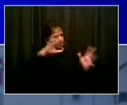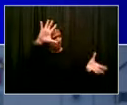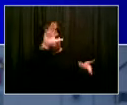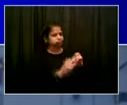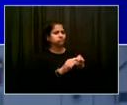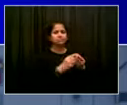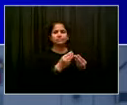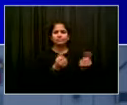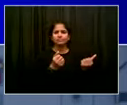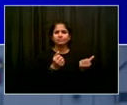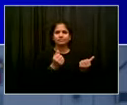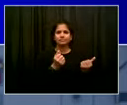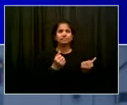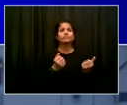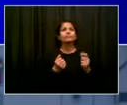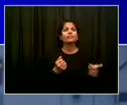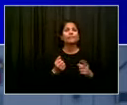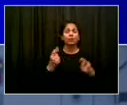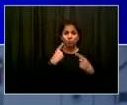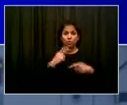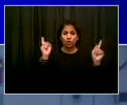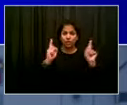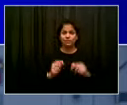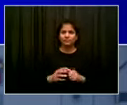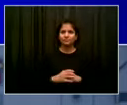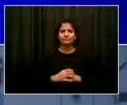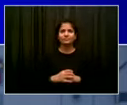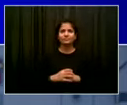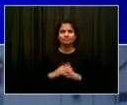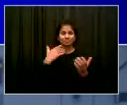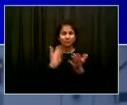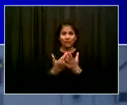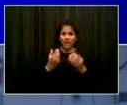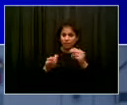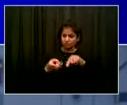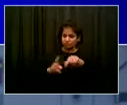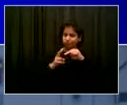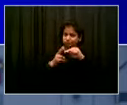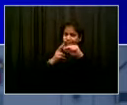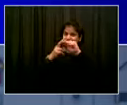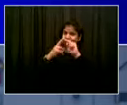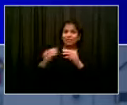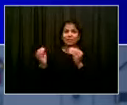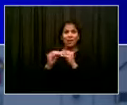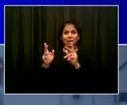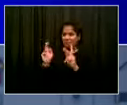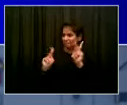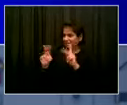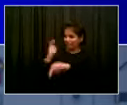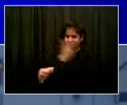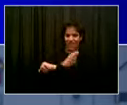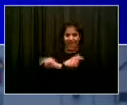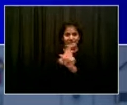works. We have proof positive right here. Since the deadline at 5 p.m. on October 29th,